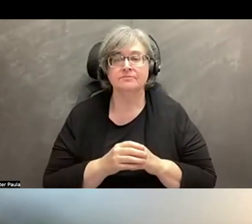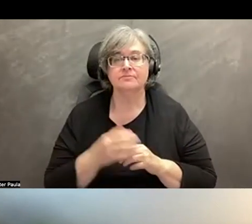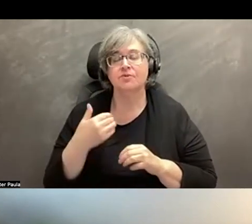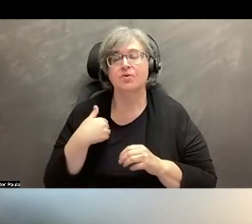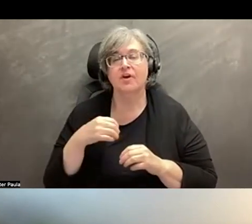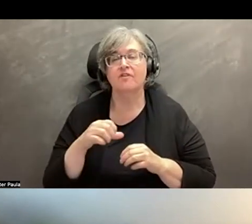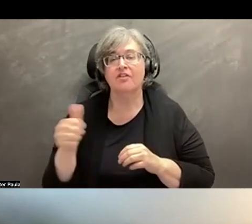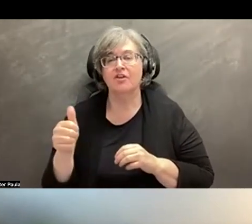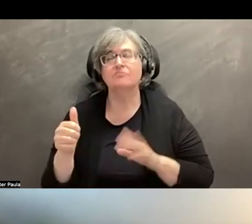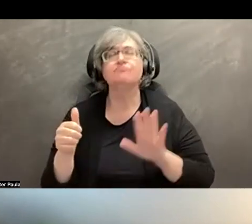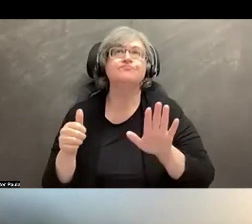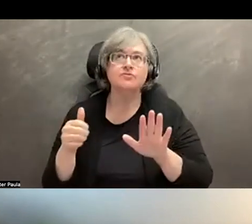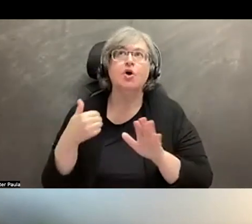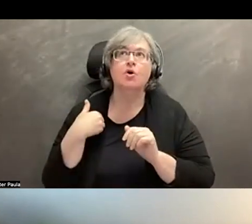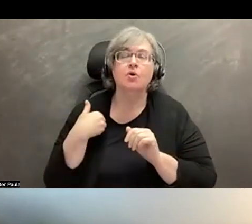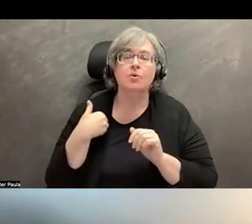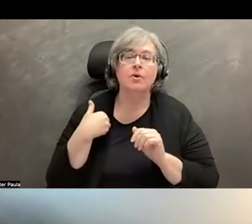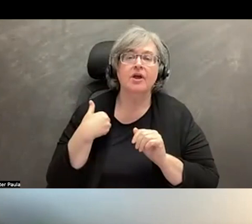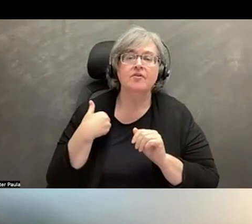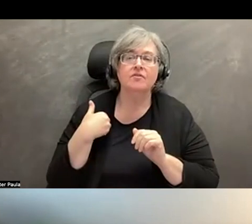others. So there are